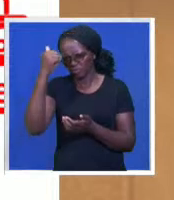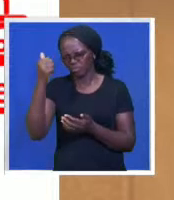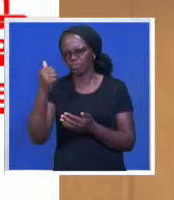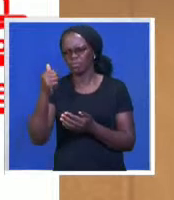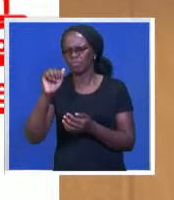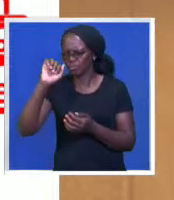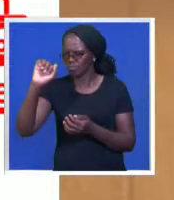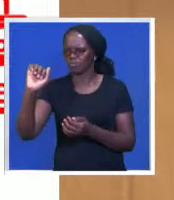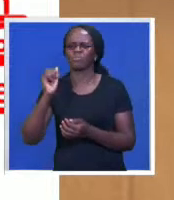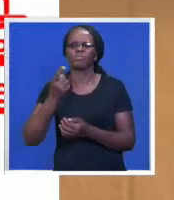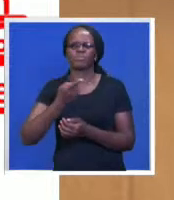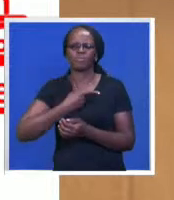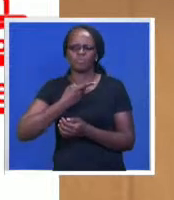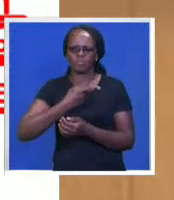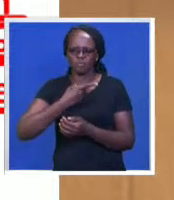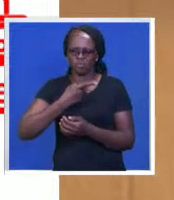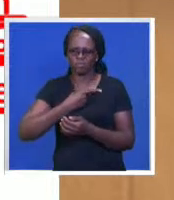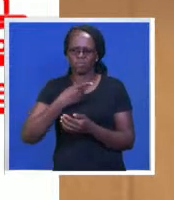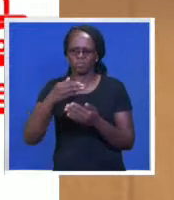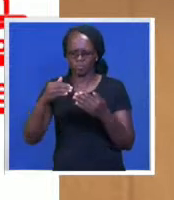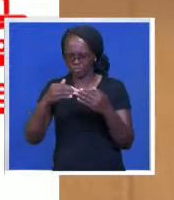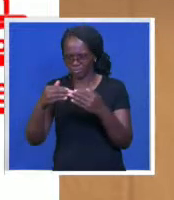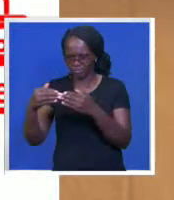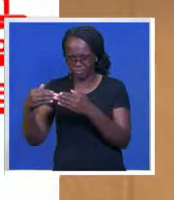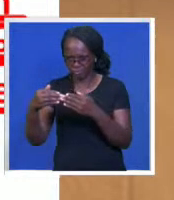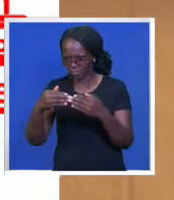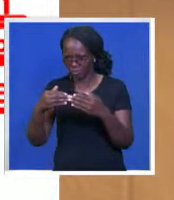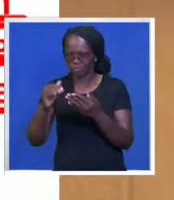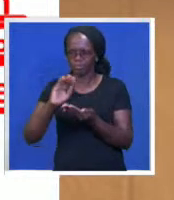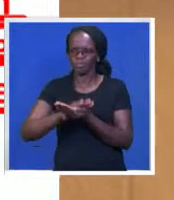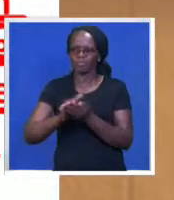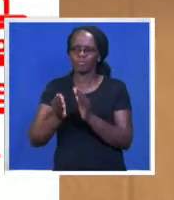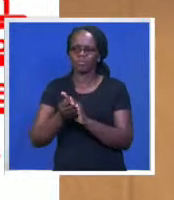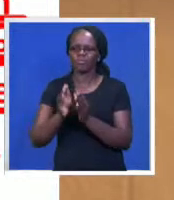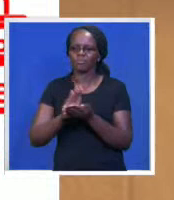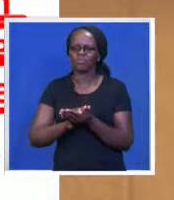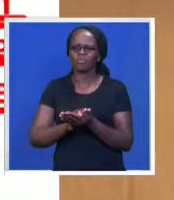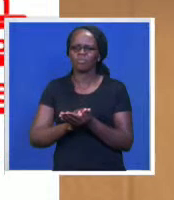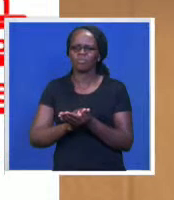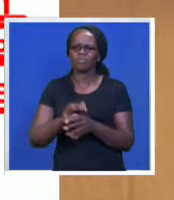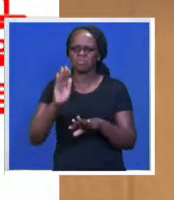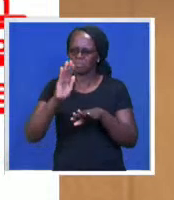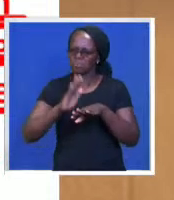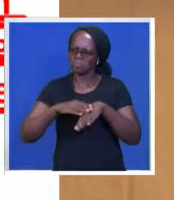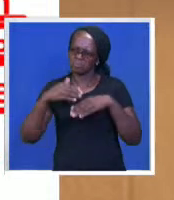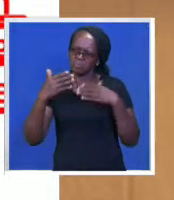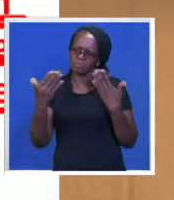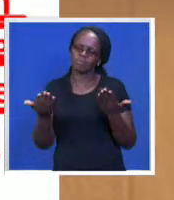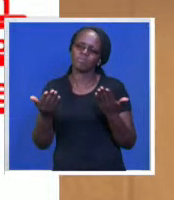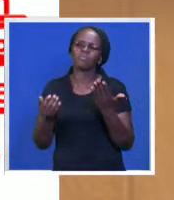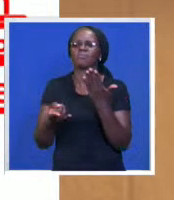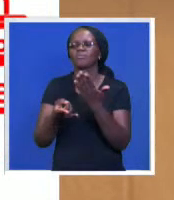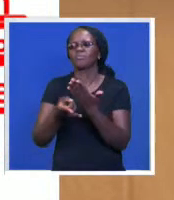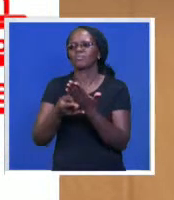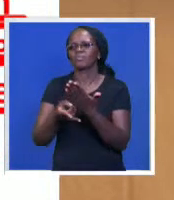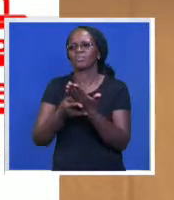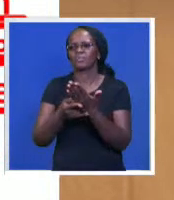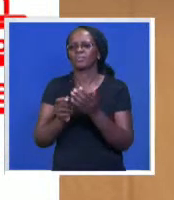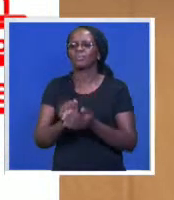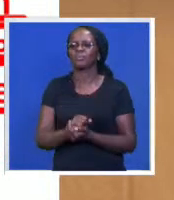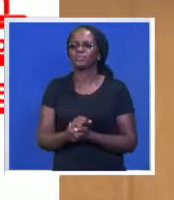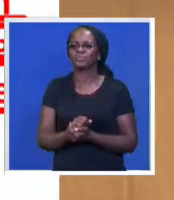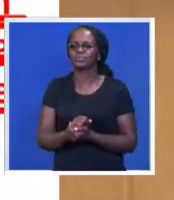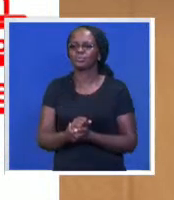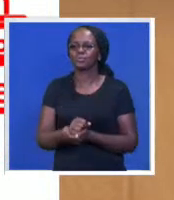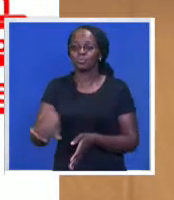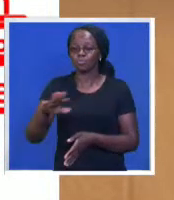his own creation without any assistance. We know God being Almighty, so he's